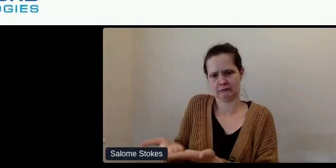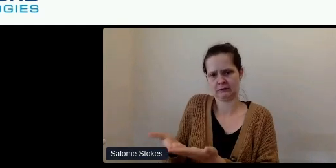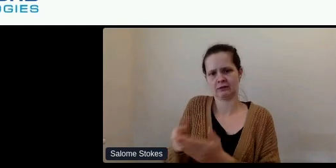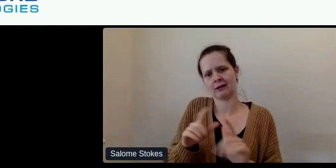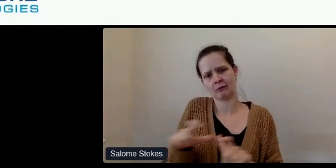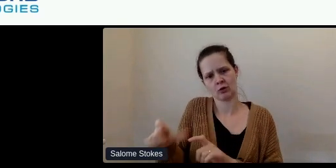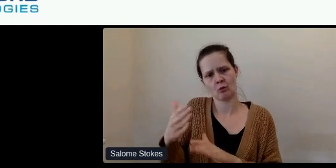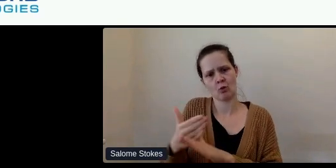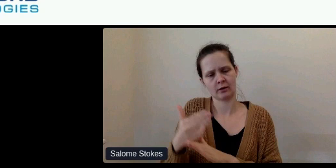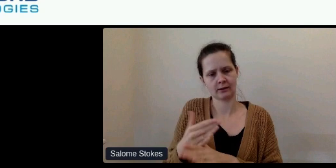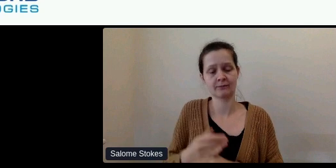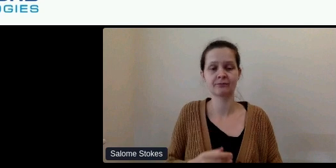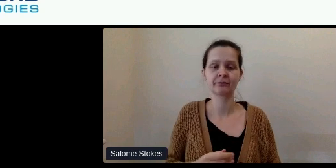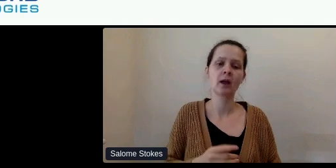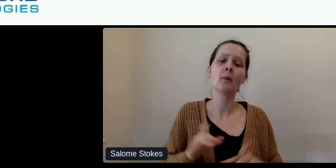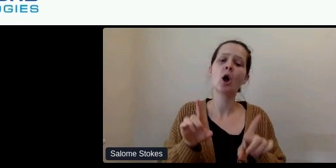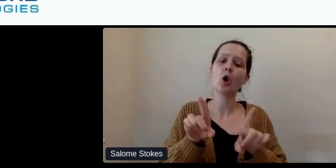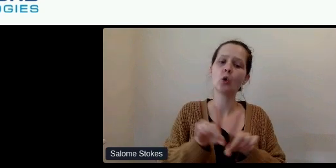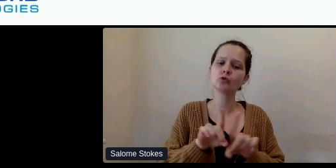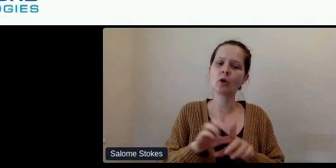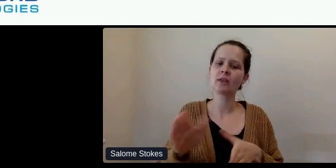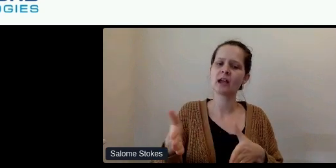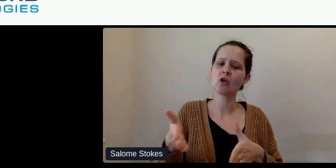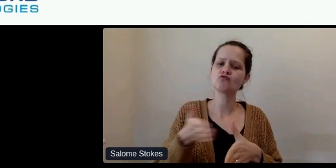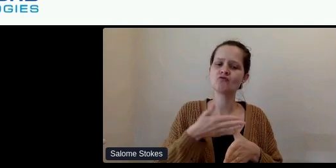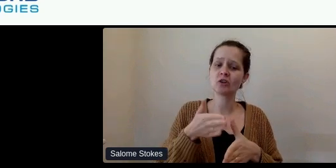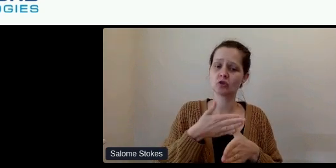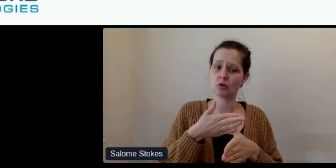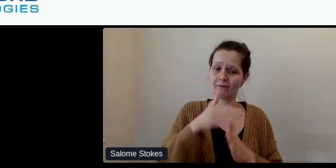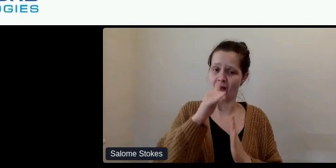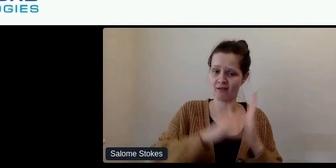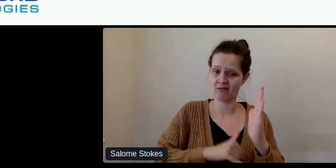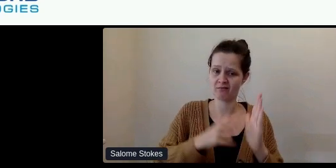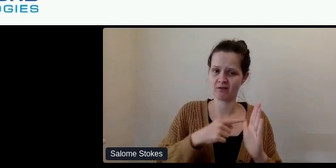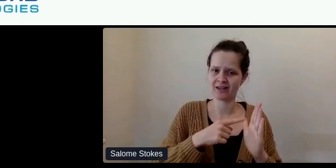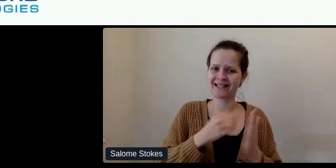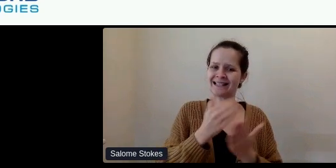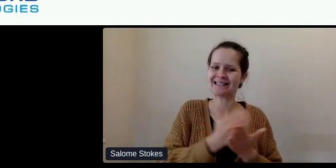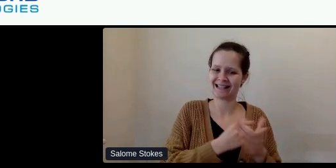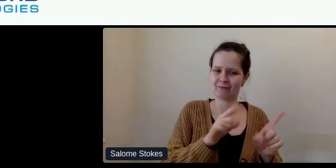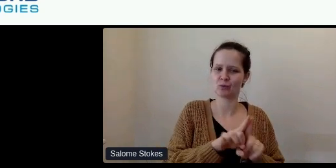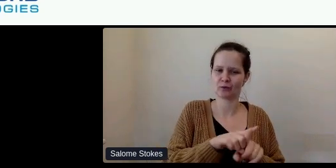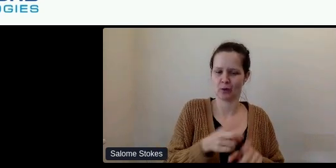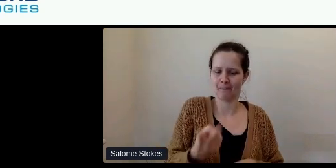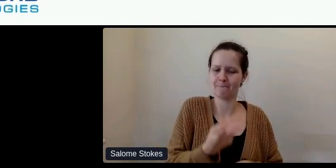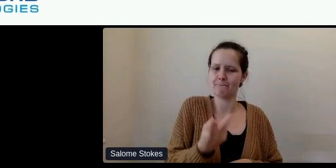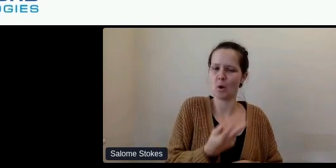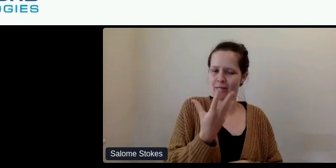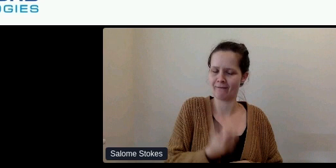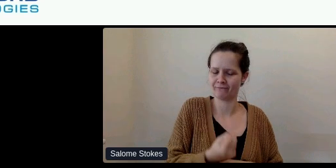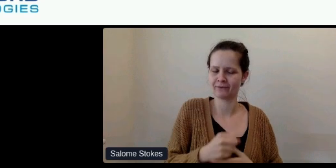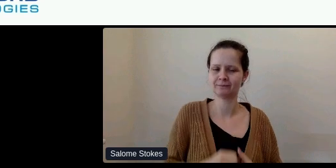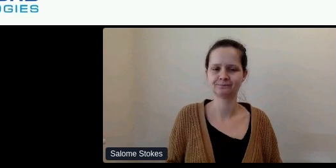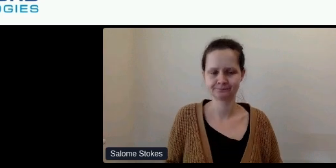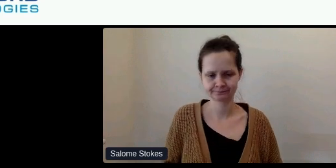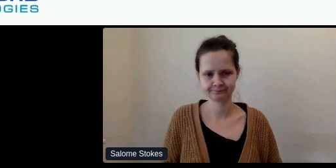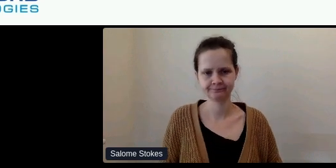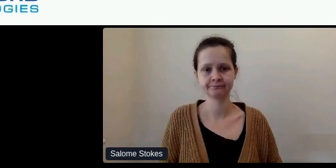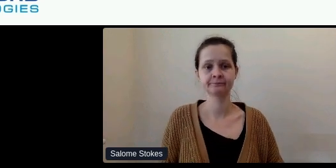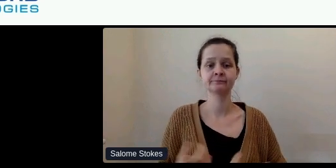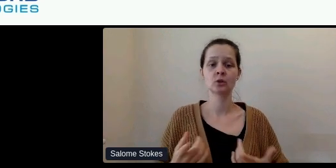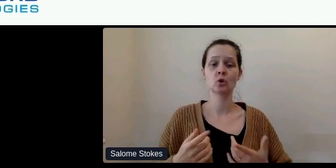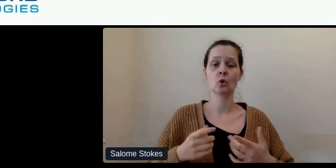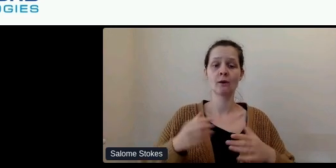any problem, you haven't edited that original file. Within the fixing tool for PDF, there's also